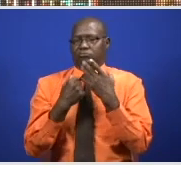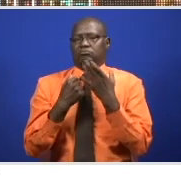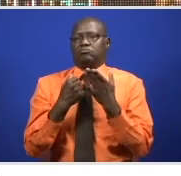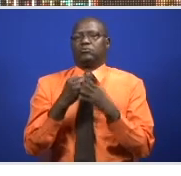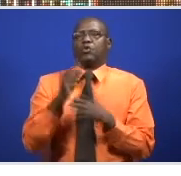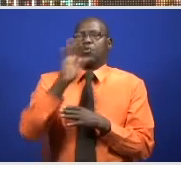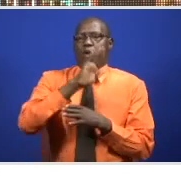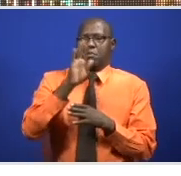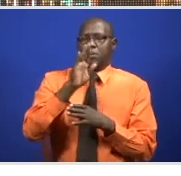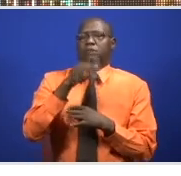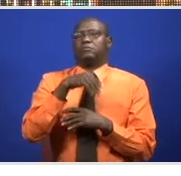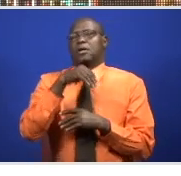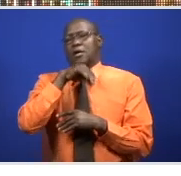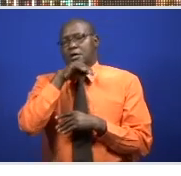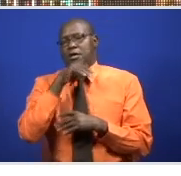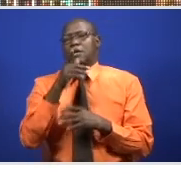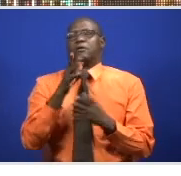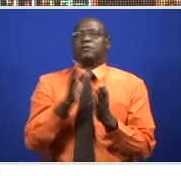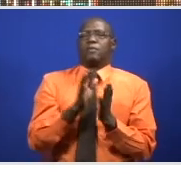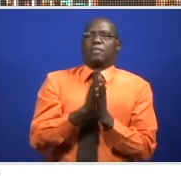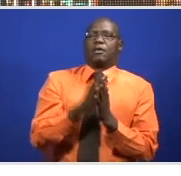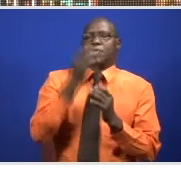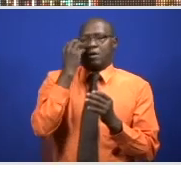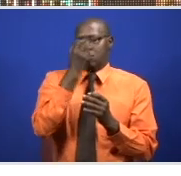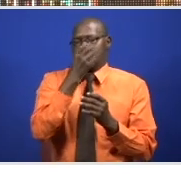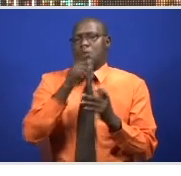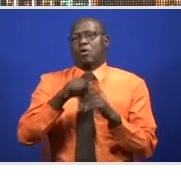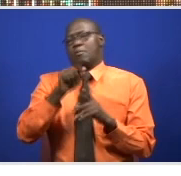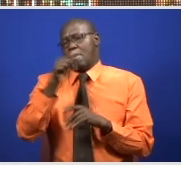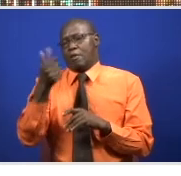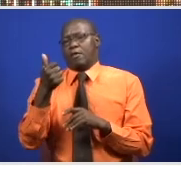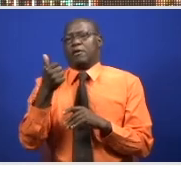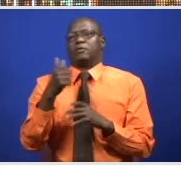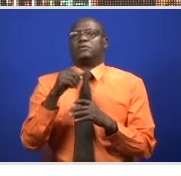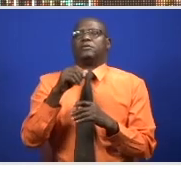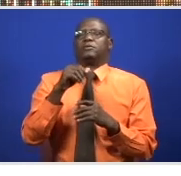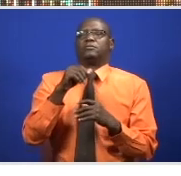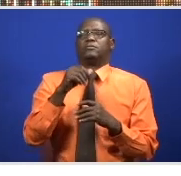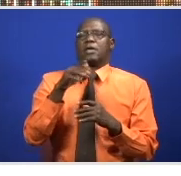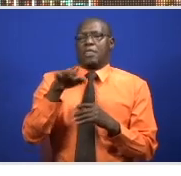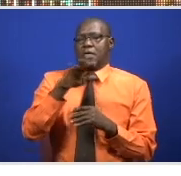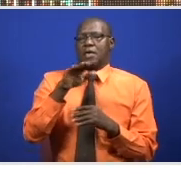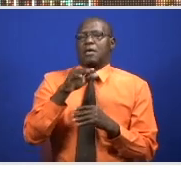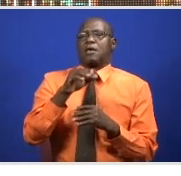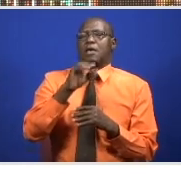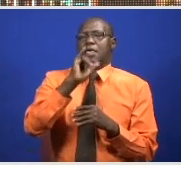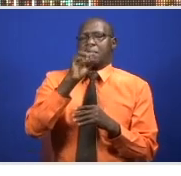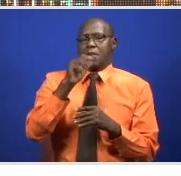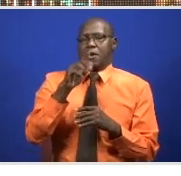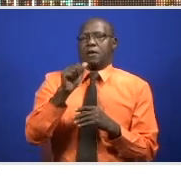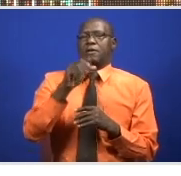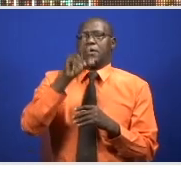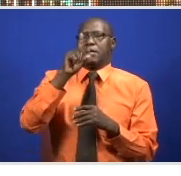leader Kalonzo Musyoka, among other leaders, made stops at Embakasi South and Imara Daima, where Odinga addressed his followers. Odinga